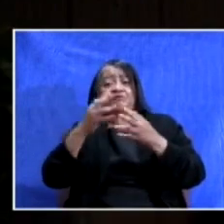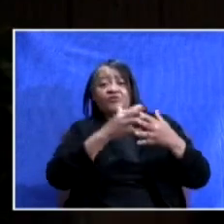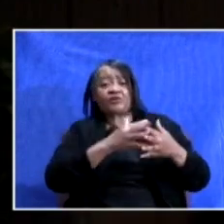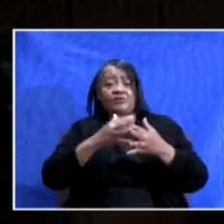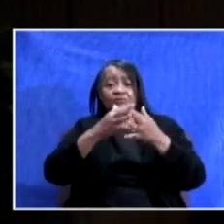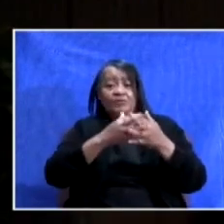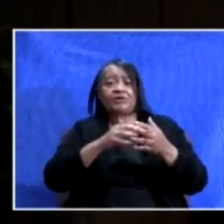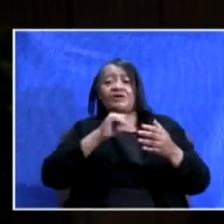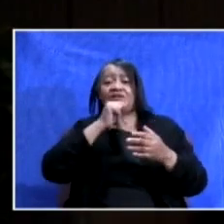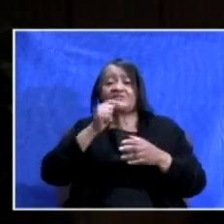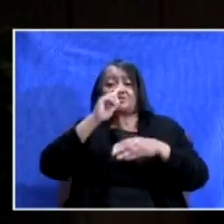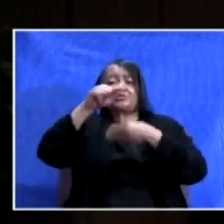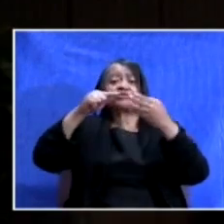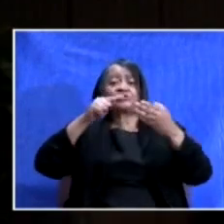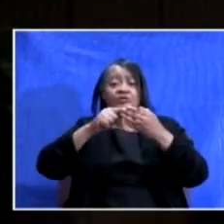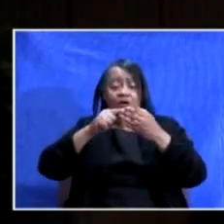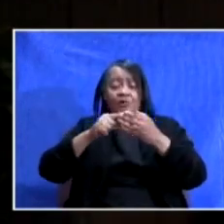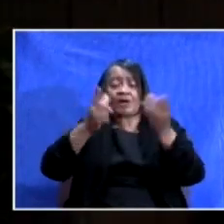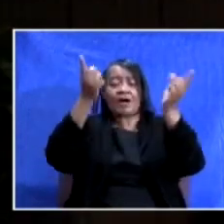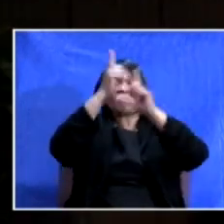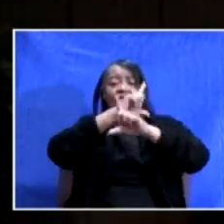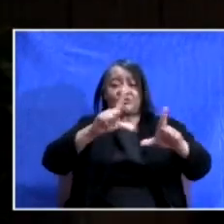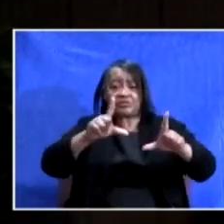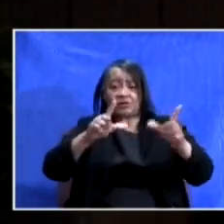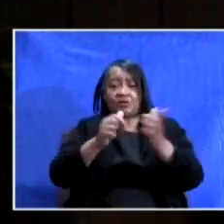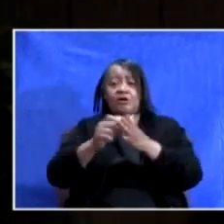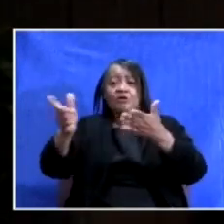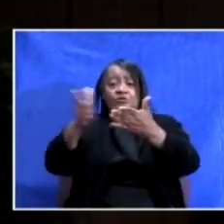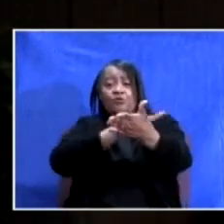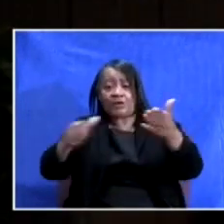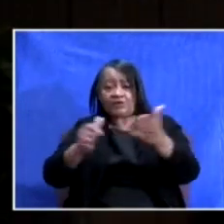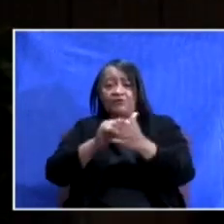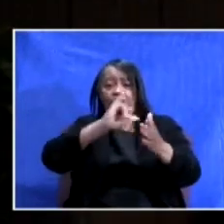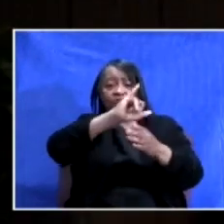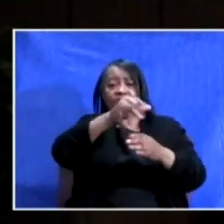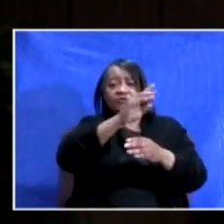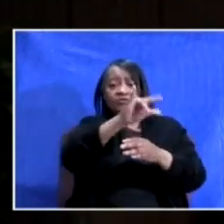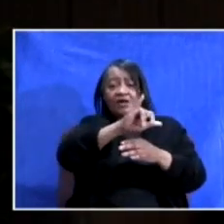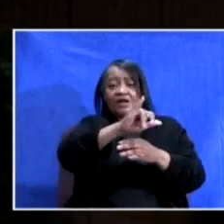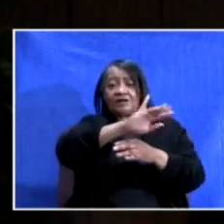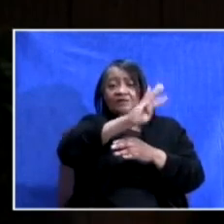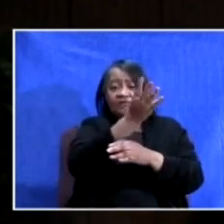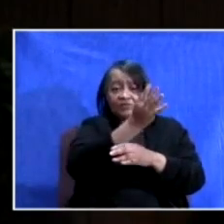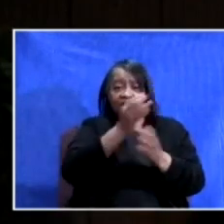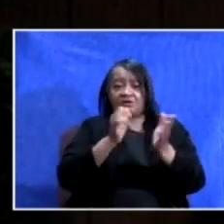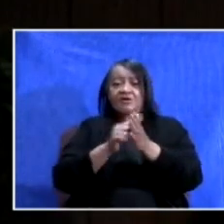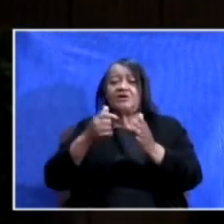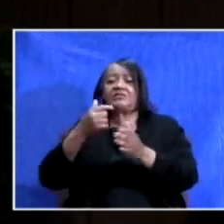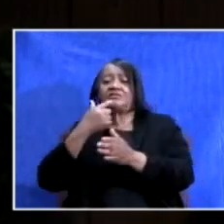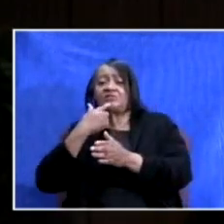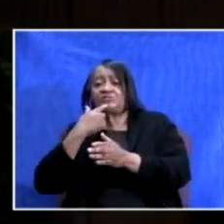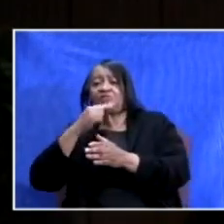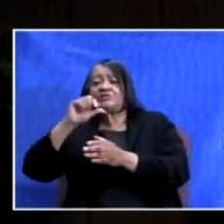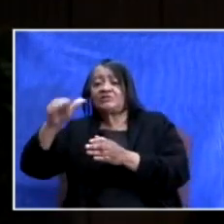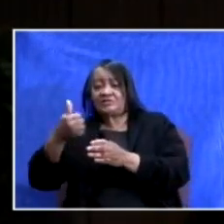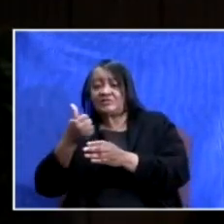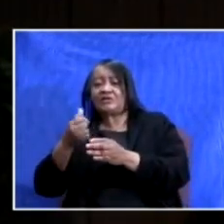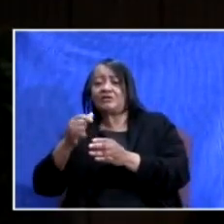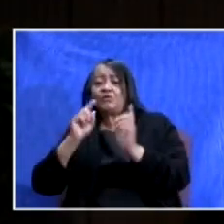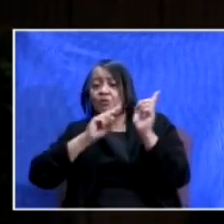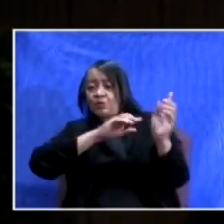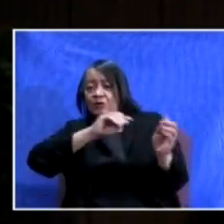freedom and liberty. So we should just cross out July the 4th and just, he said, we'll do it on July the 5th, and